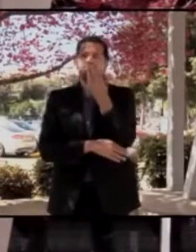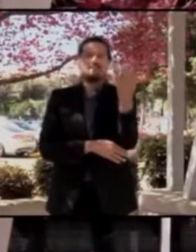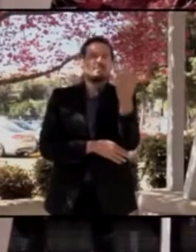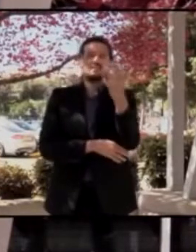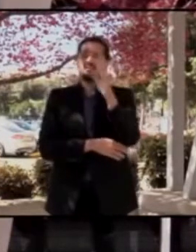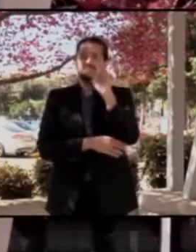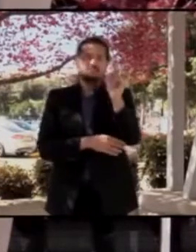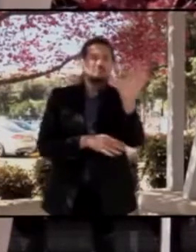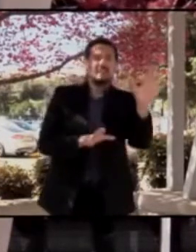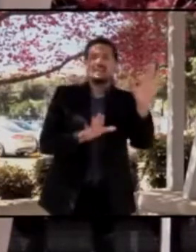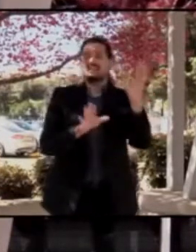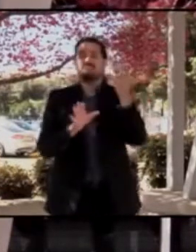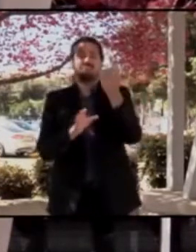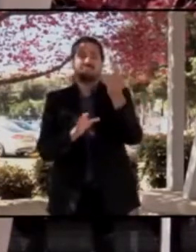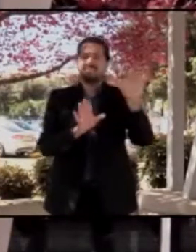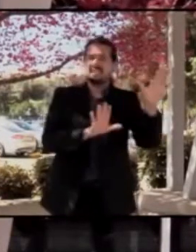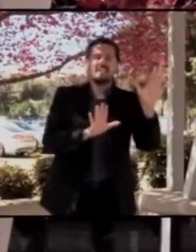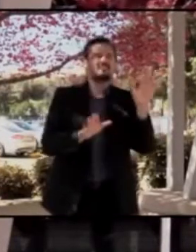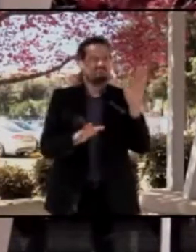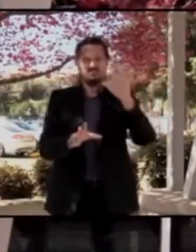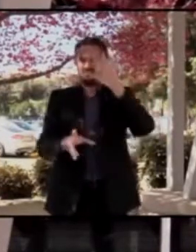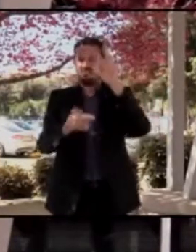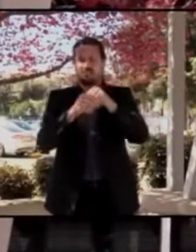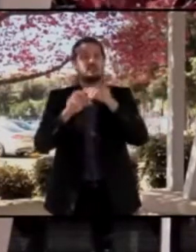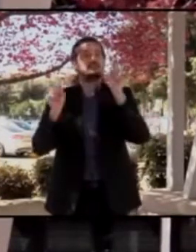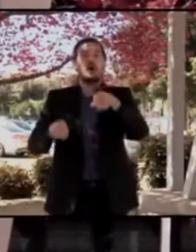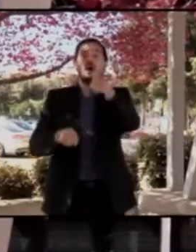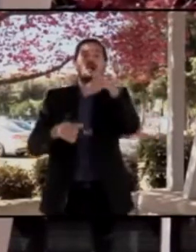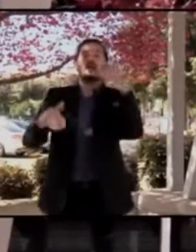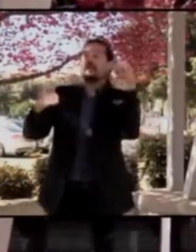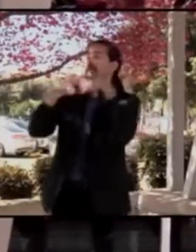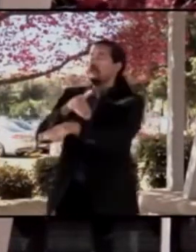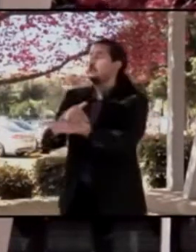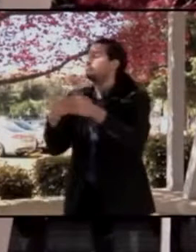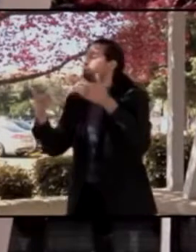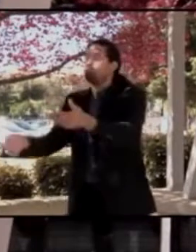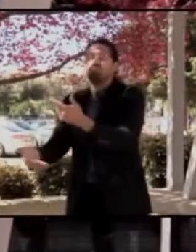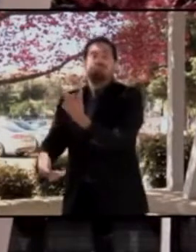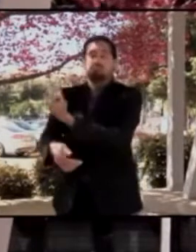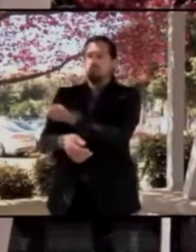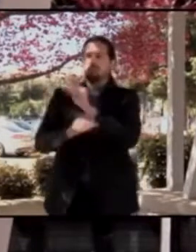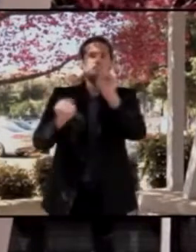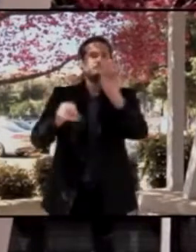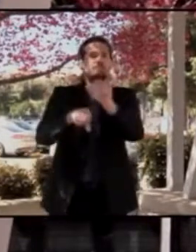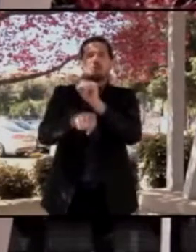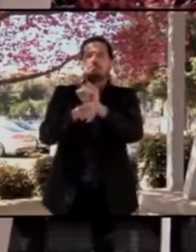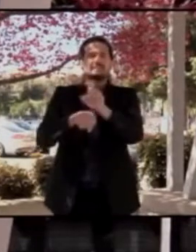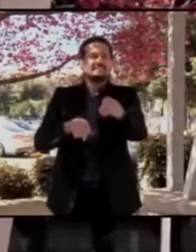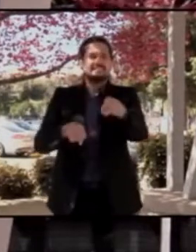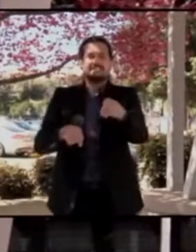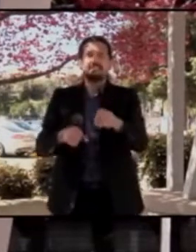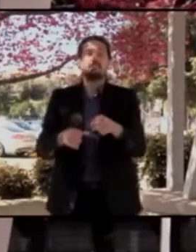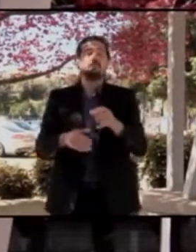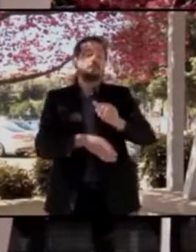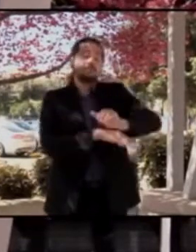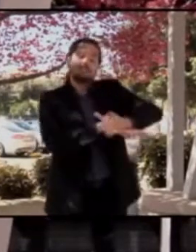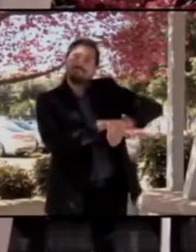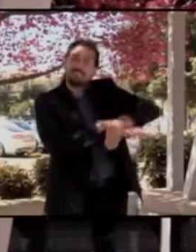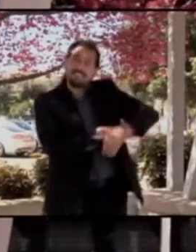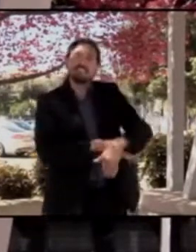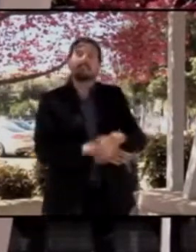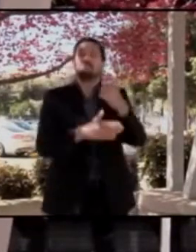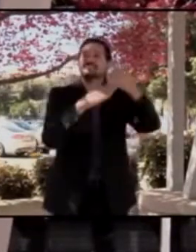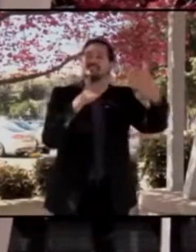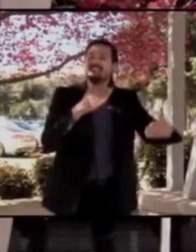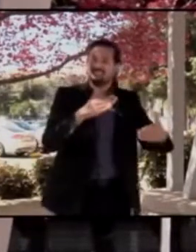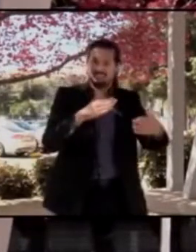on a walk-in basis during evenings and weekends. We won't stop until everyone who is